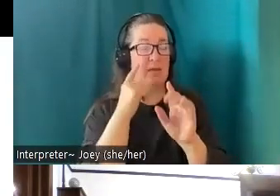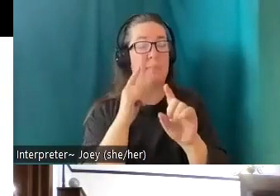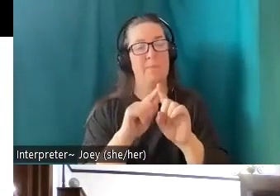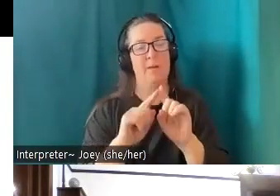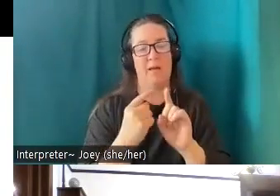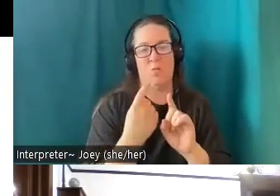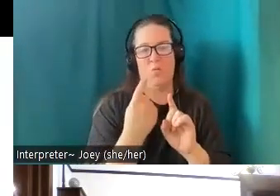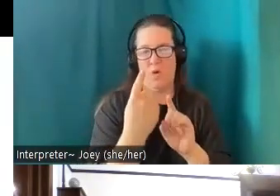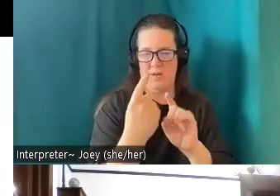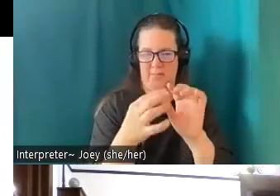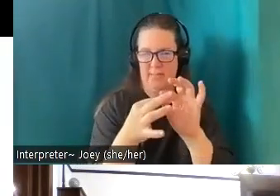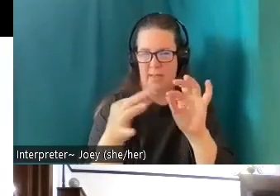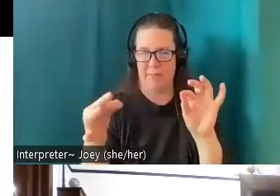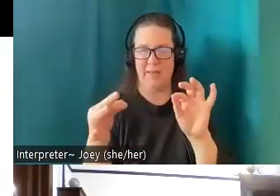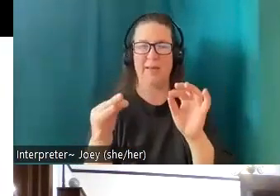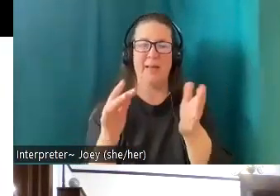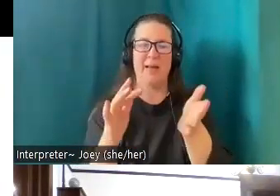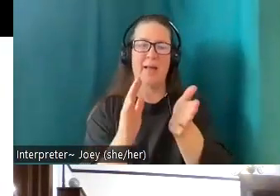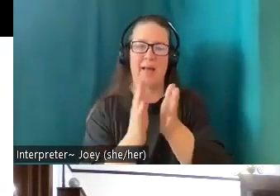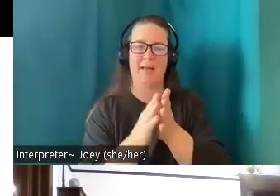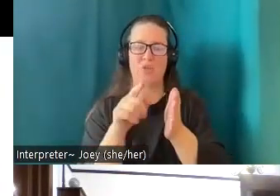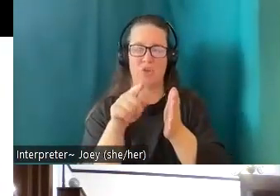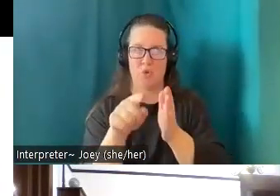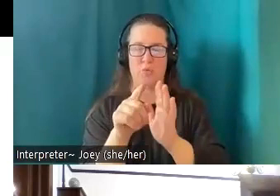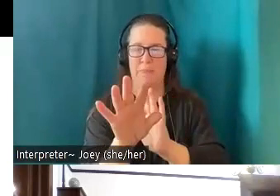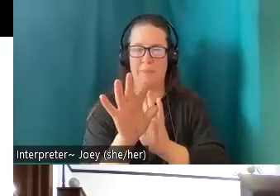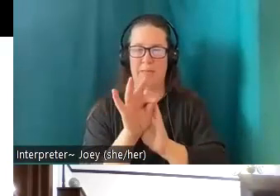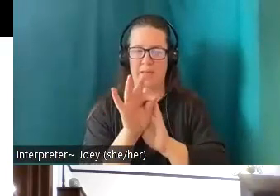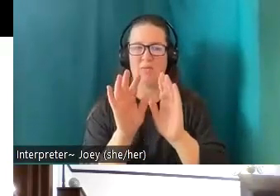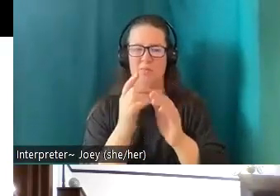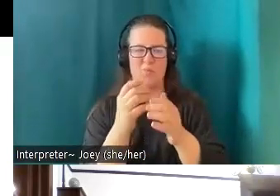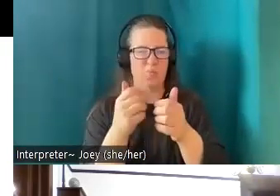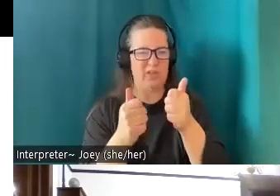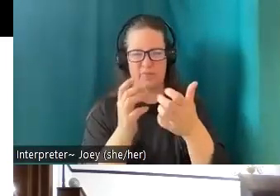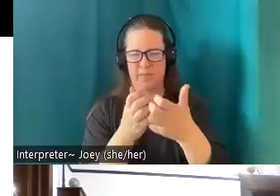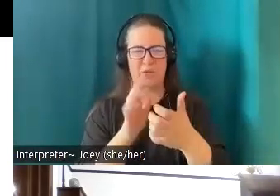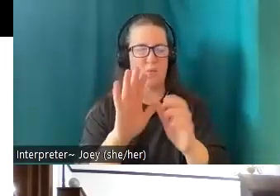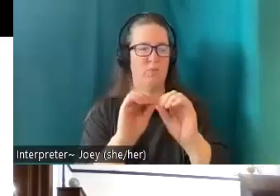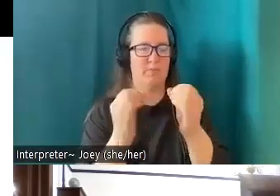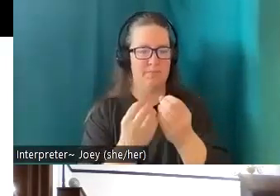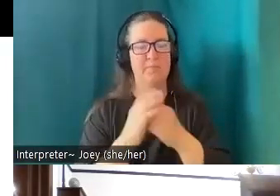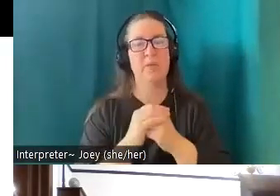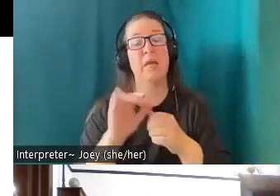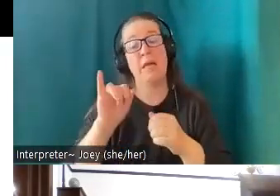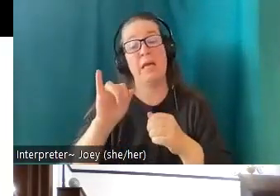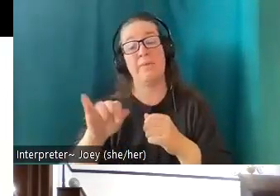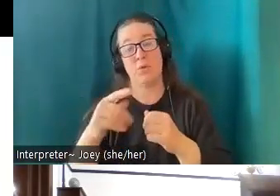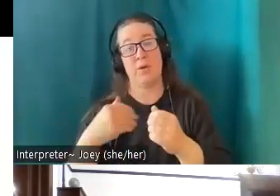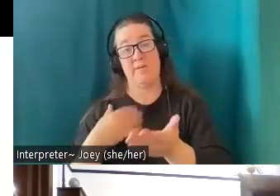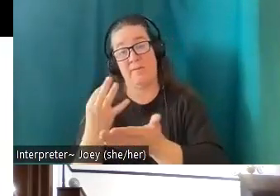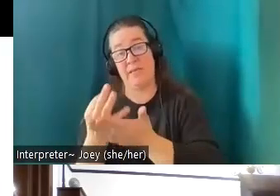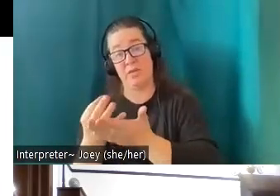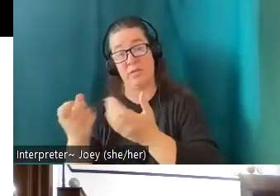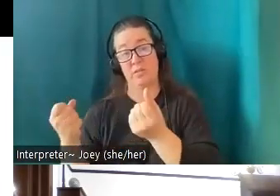organization. So if you are a fiscally sponsored organization, and you click My organization is fiscally sponsored, this will populate in